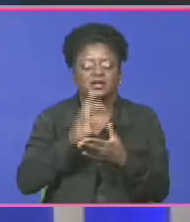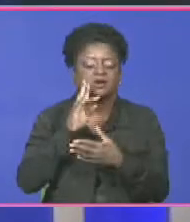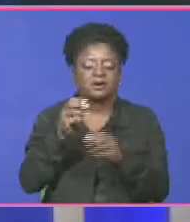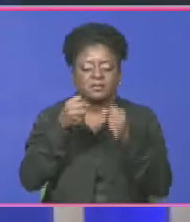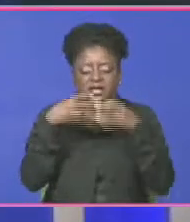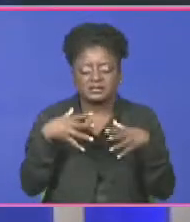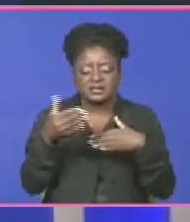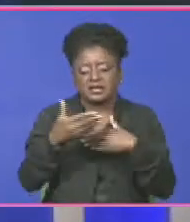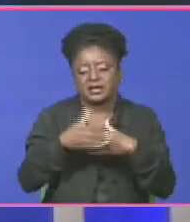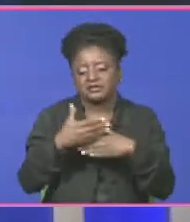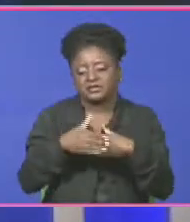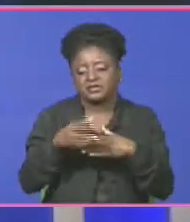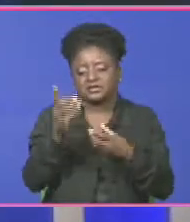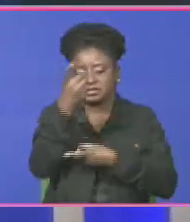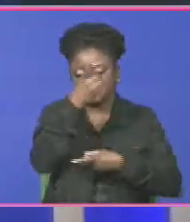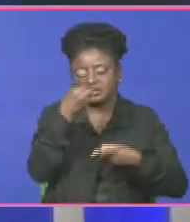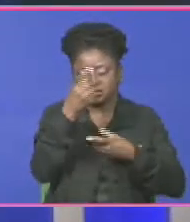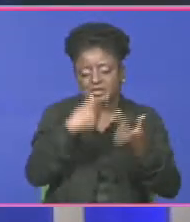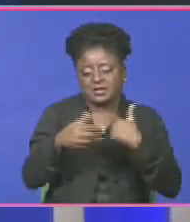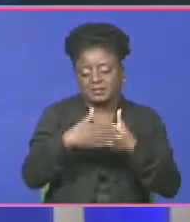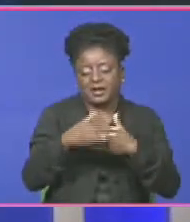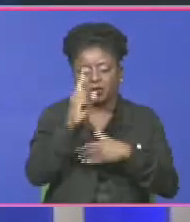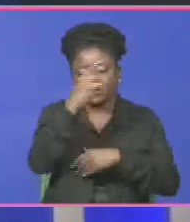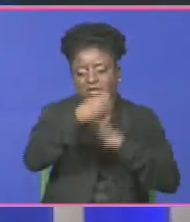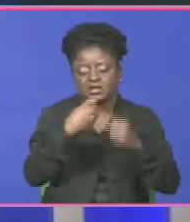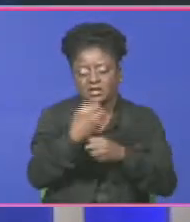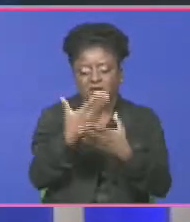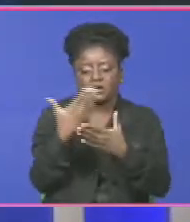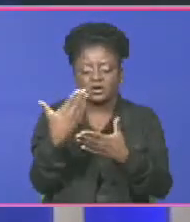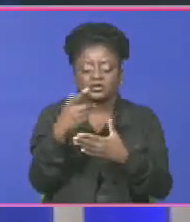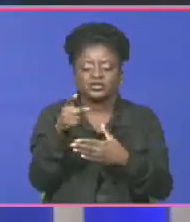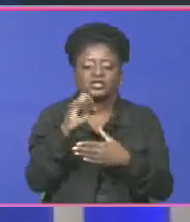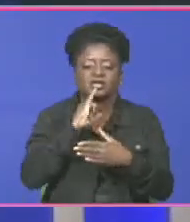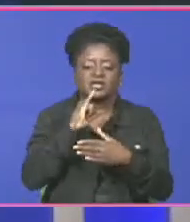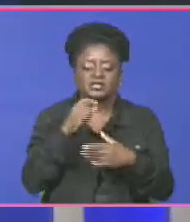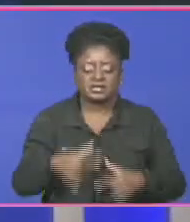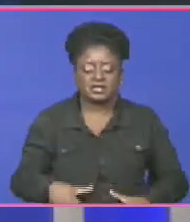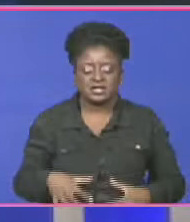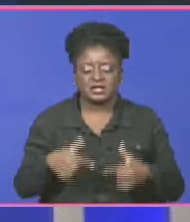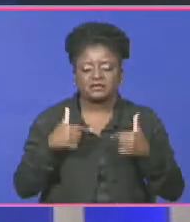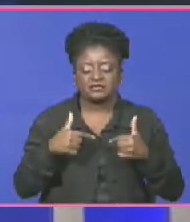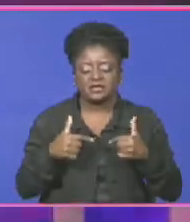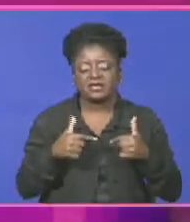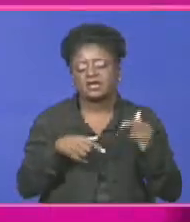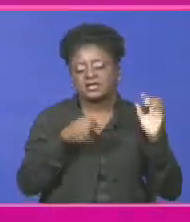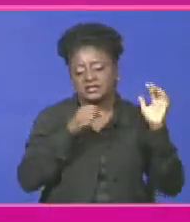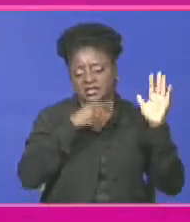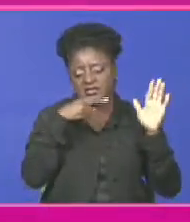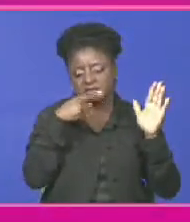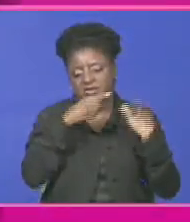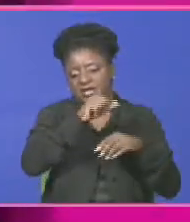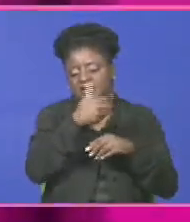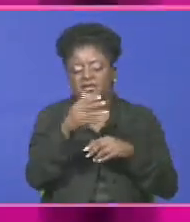ago. She says she is a living testimony that anything is possible with God.